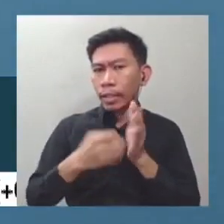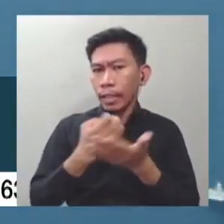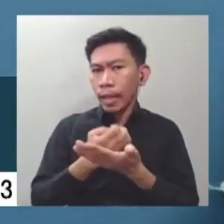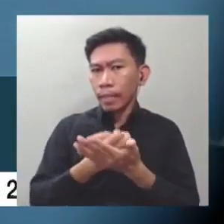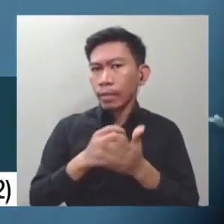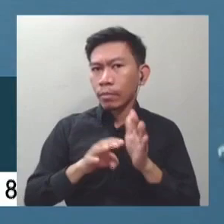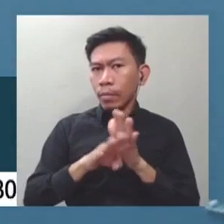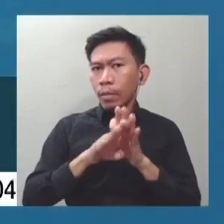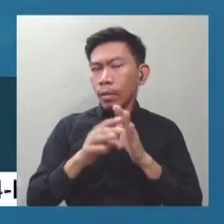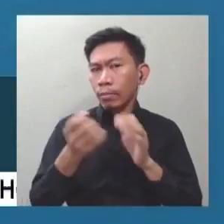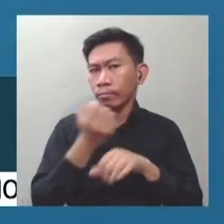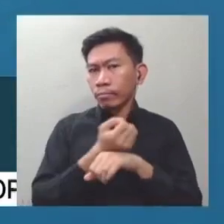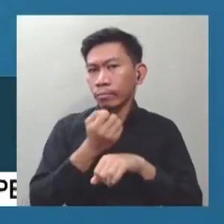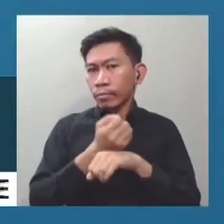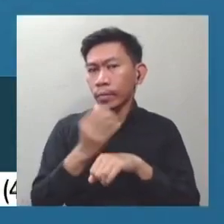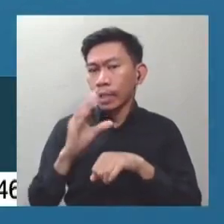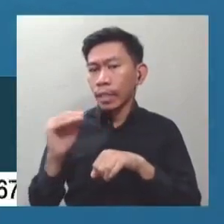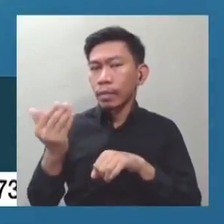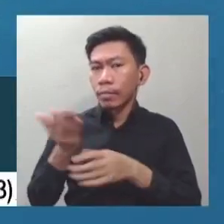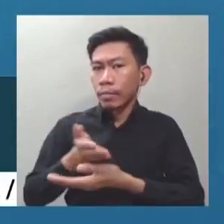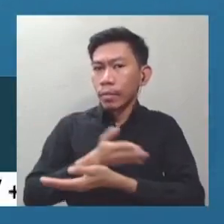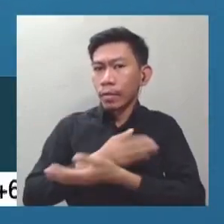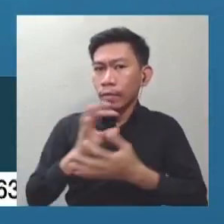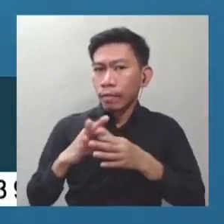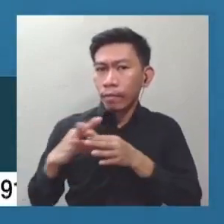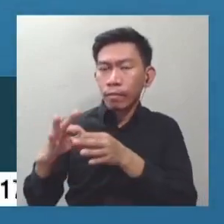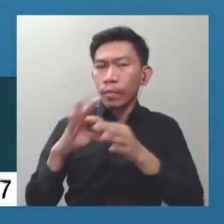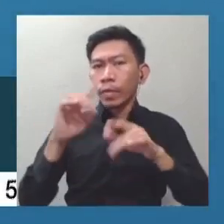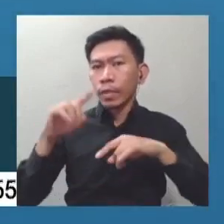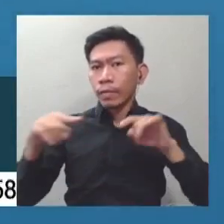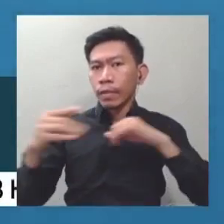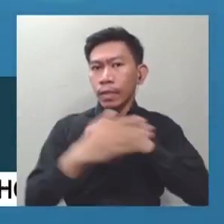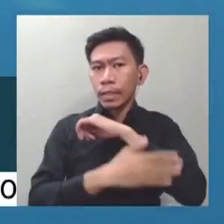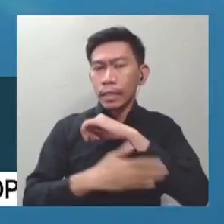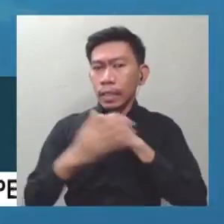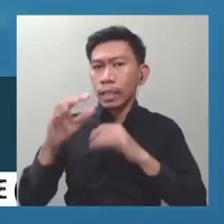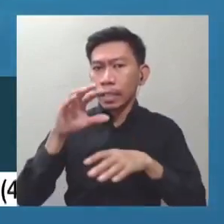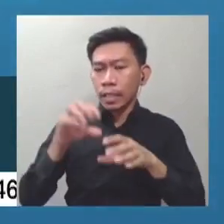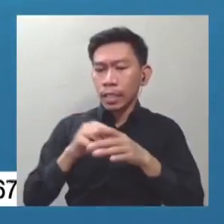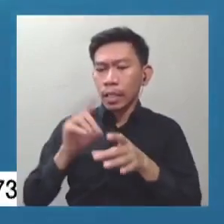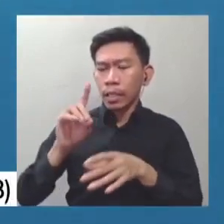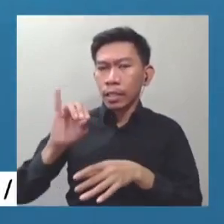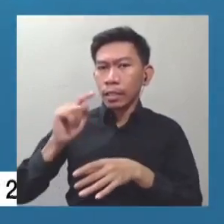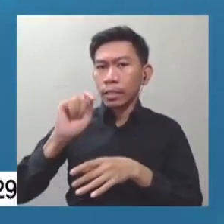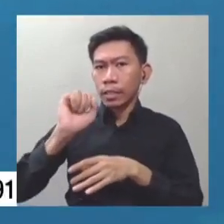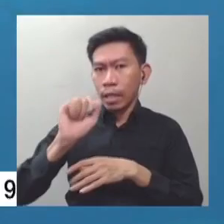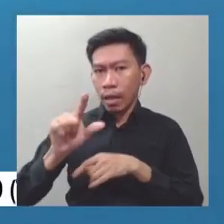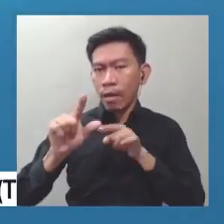trilateral partnership in several areas, including digital economy.